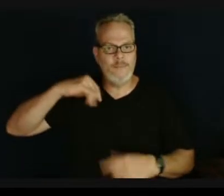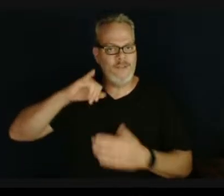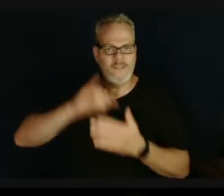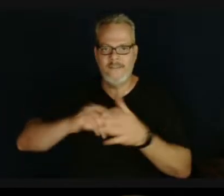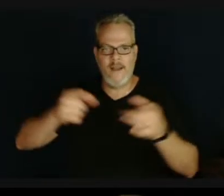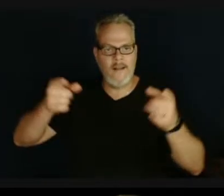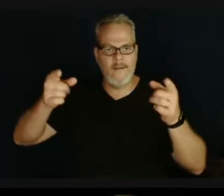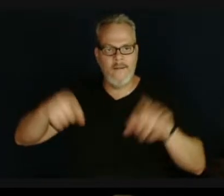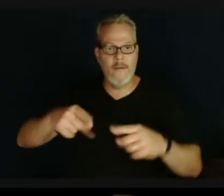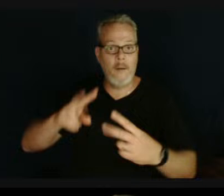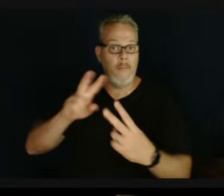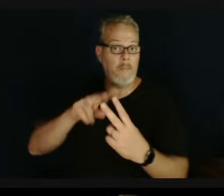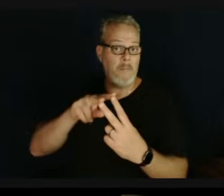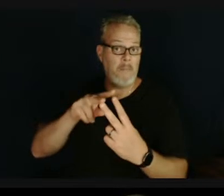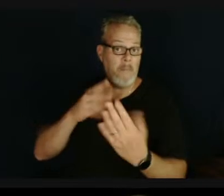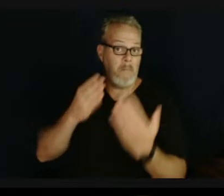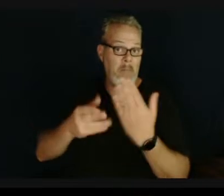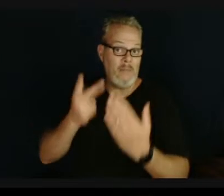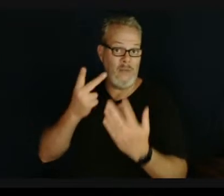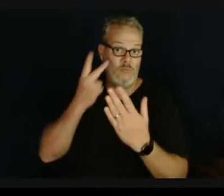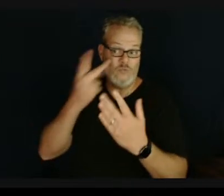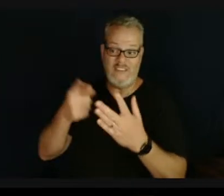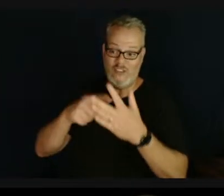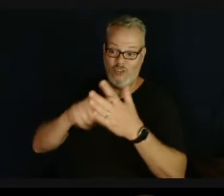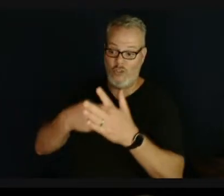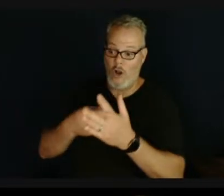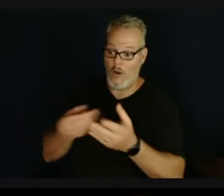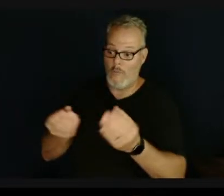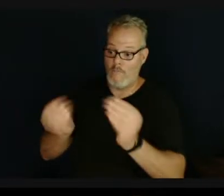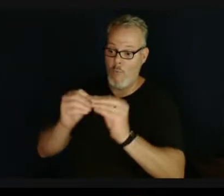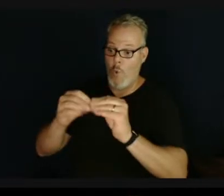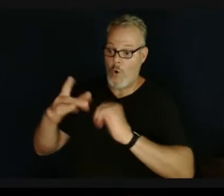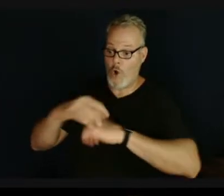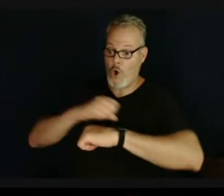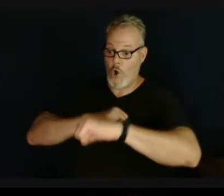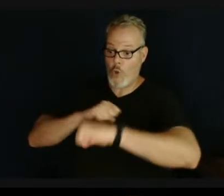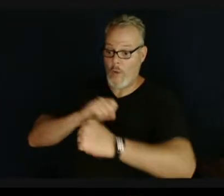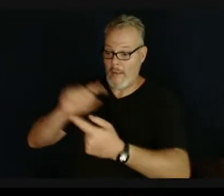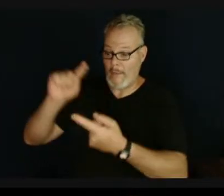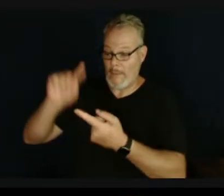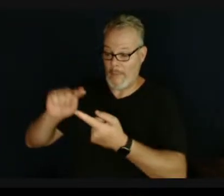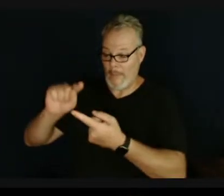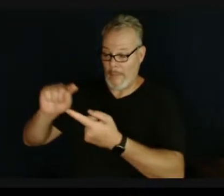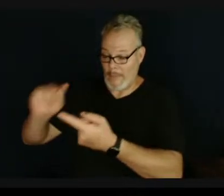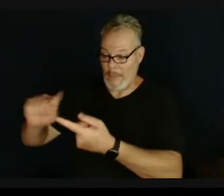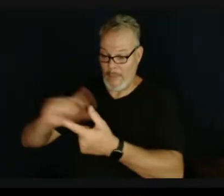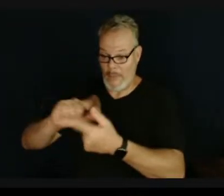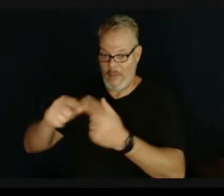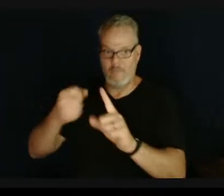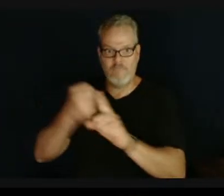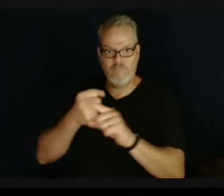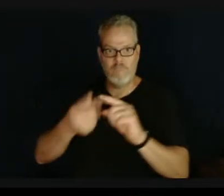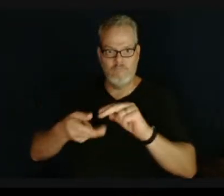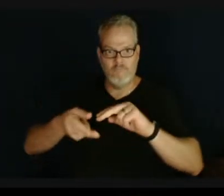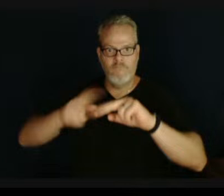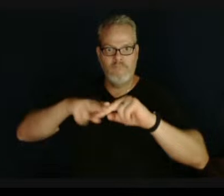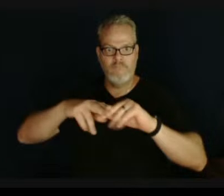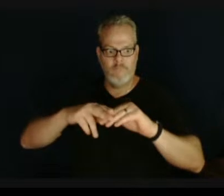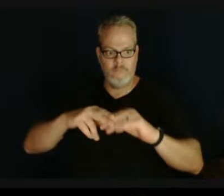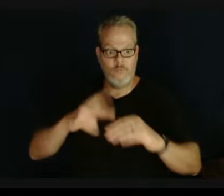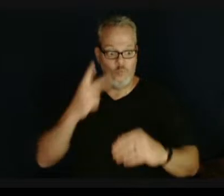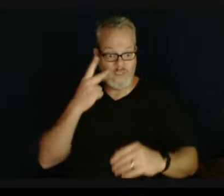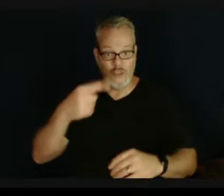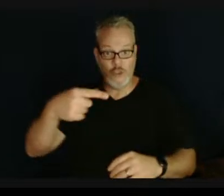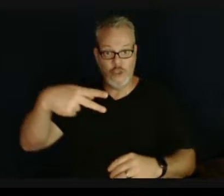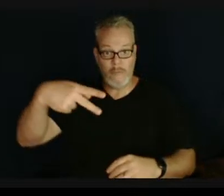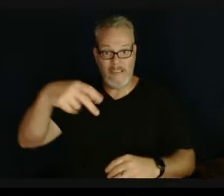Maybe we'll start having those. Maybe we'll start having more smaller events and build our way up to actually showing the GPS move. And the GPS moving is something that I